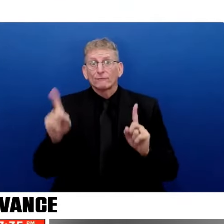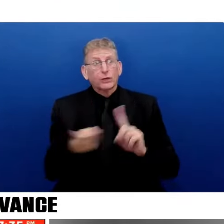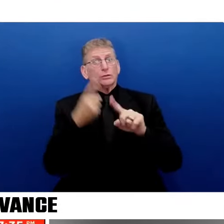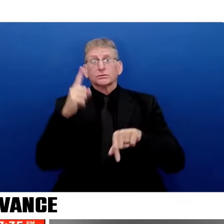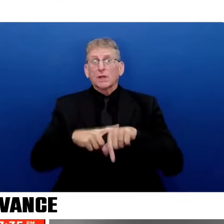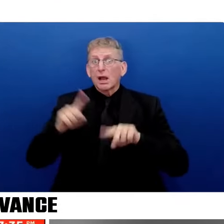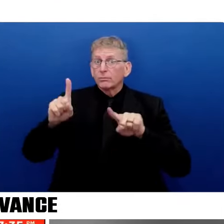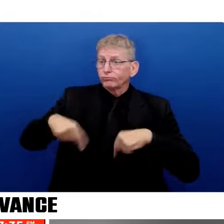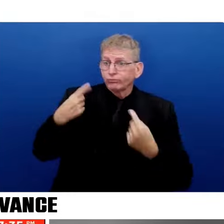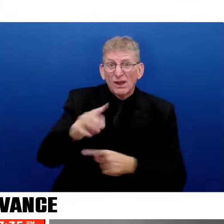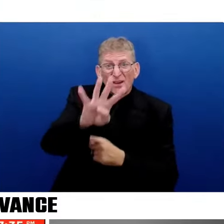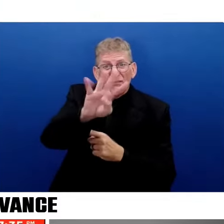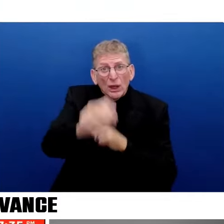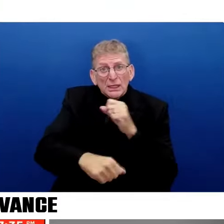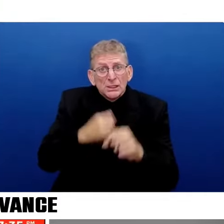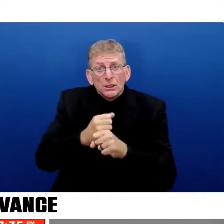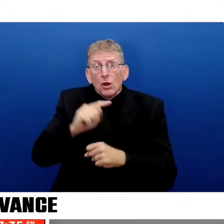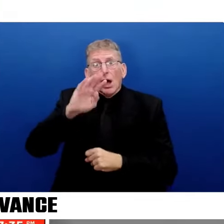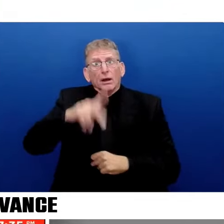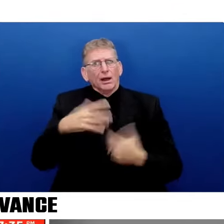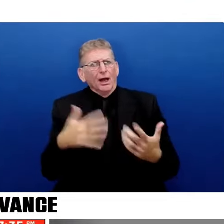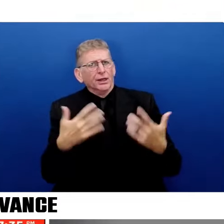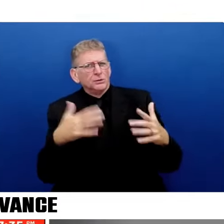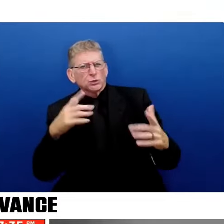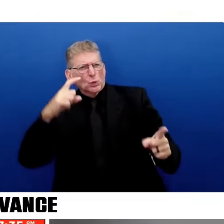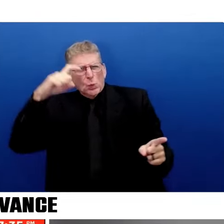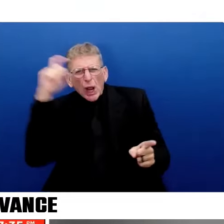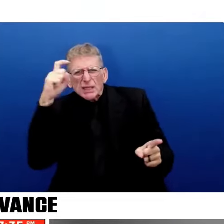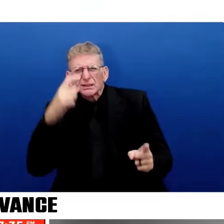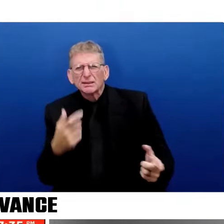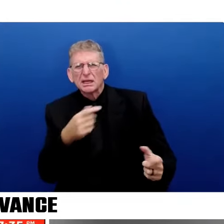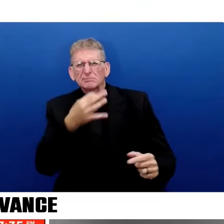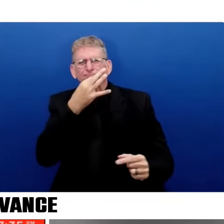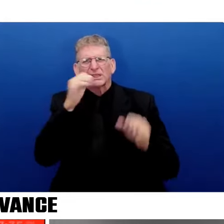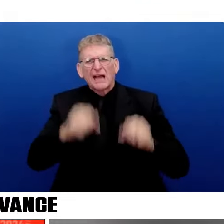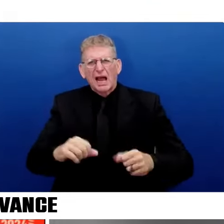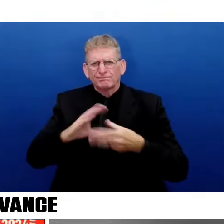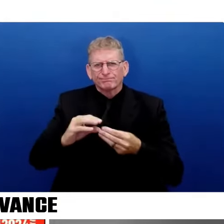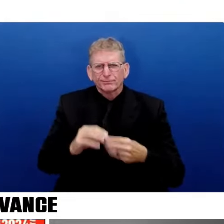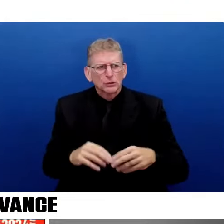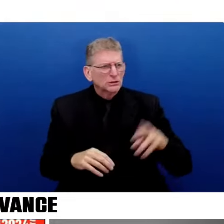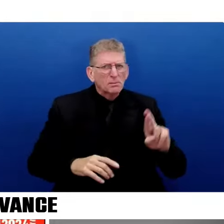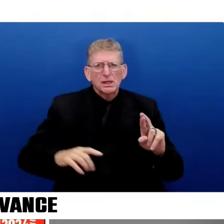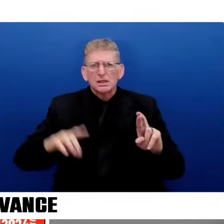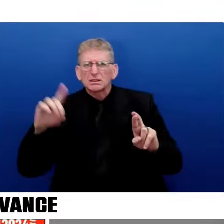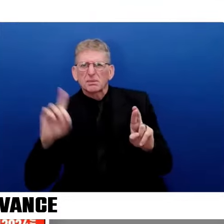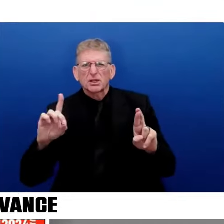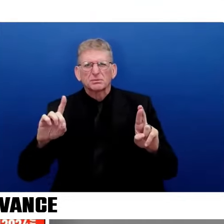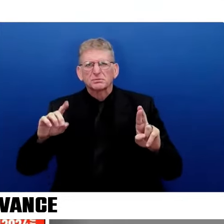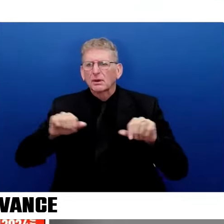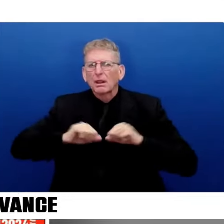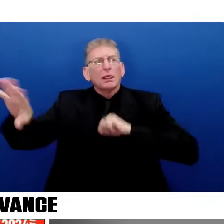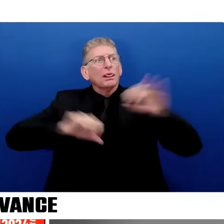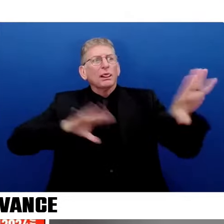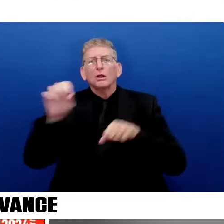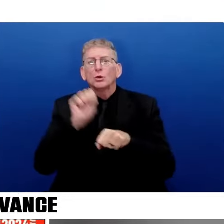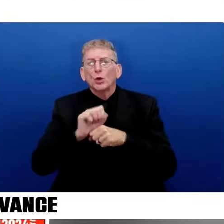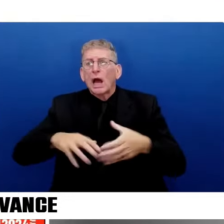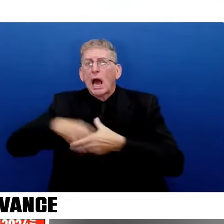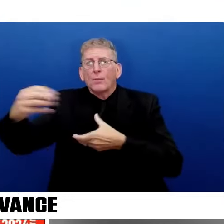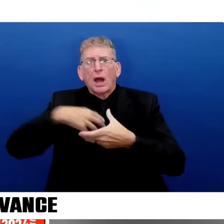courage to say to that bipartisan consensus, we're not doing it anymore. We're bringing American manufacturing back. We're unleashing American